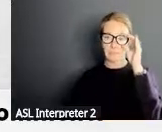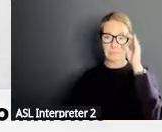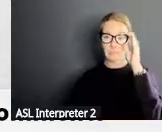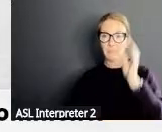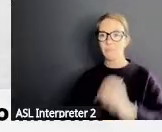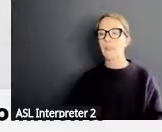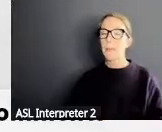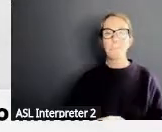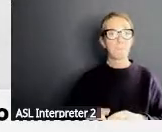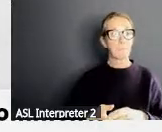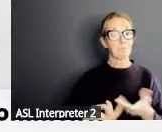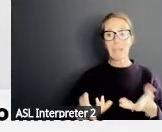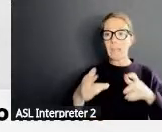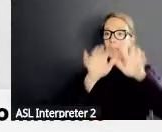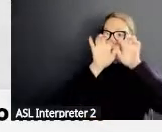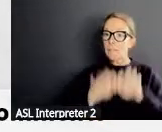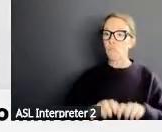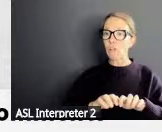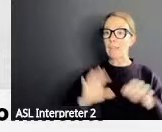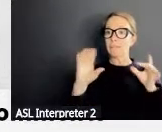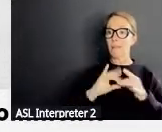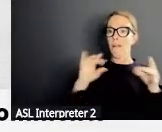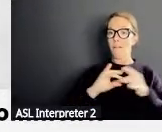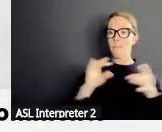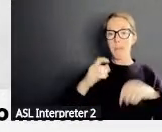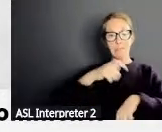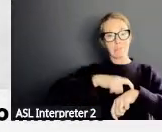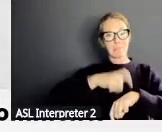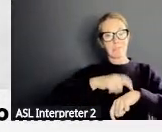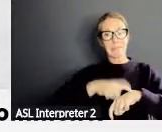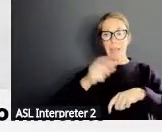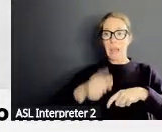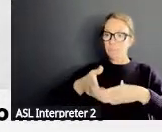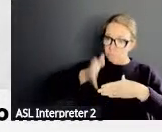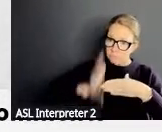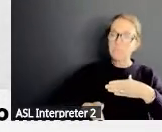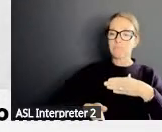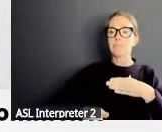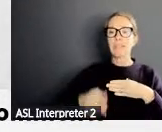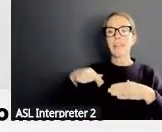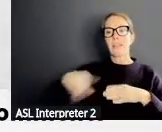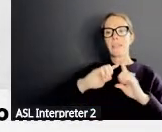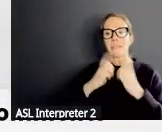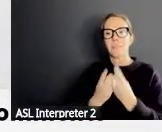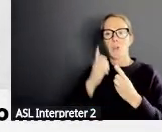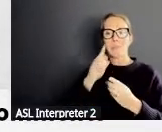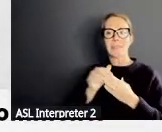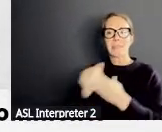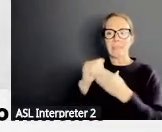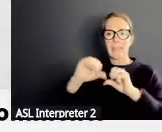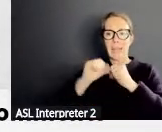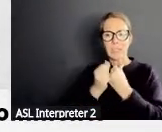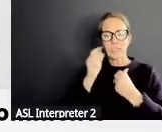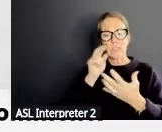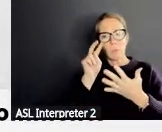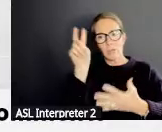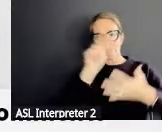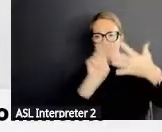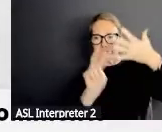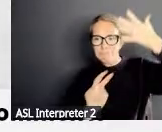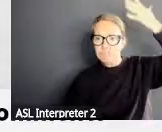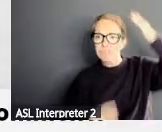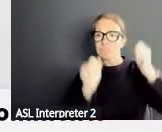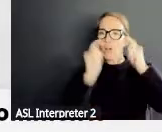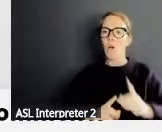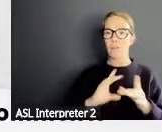At the end of the written comment period, the department, as the lead agency, will review all comments, those we hear today, as